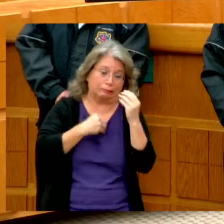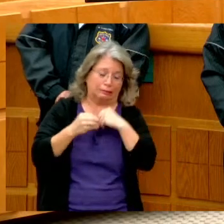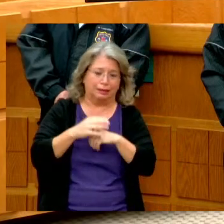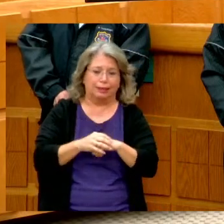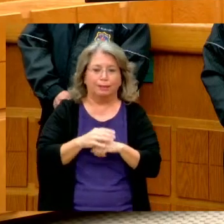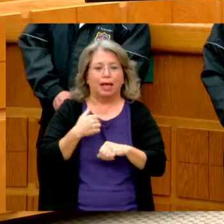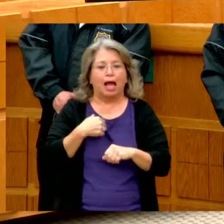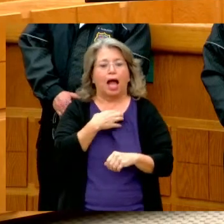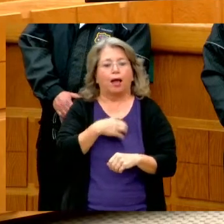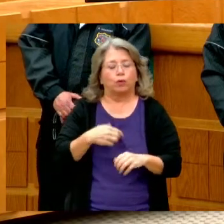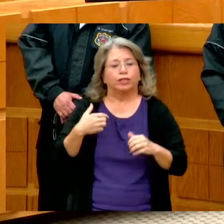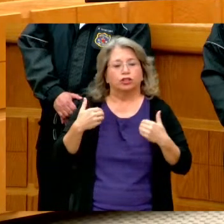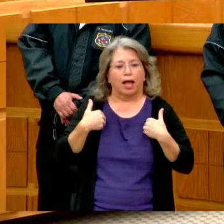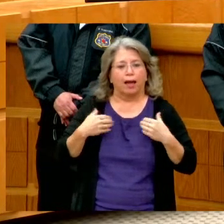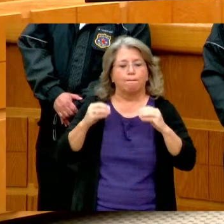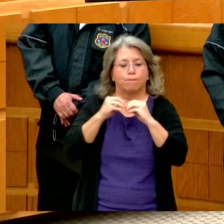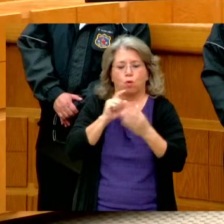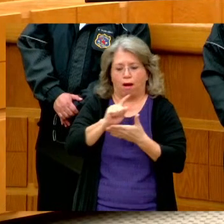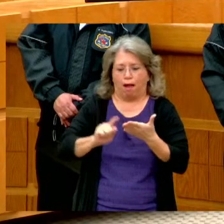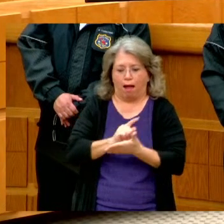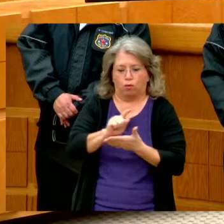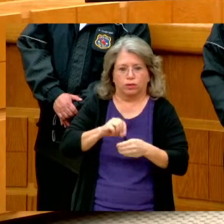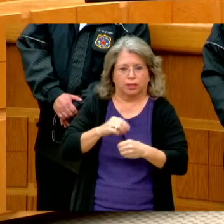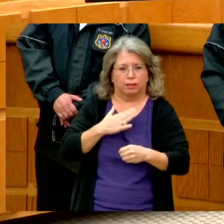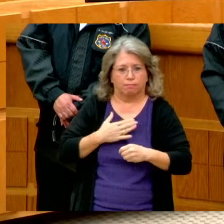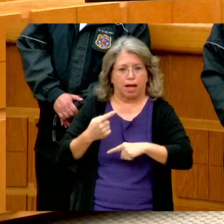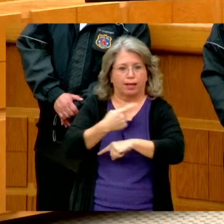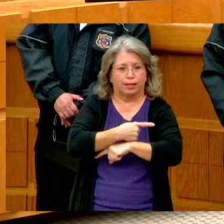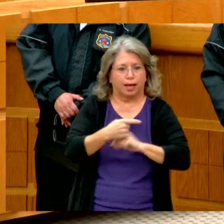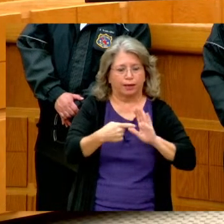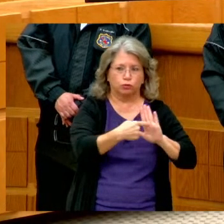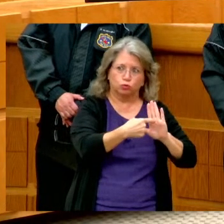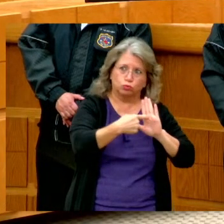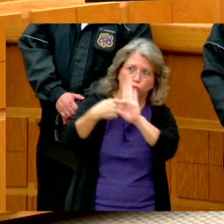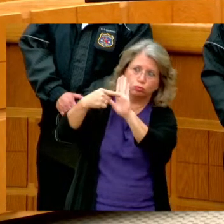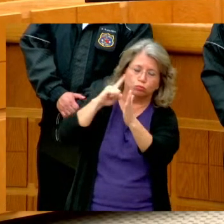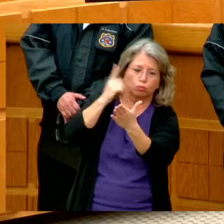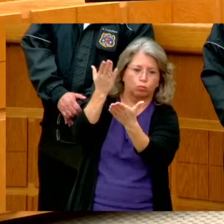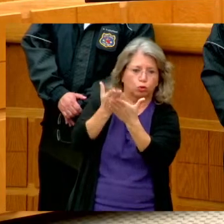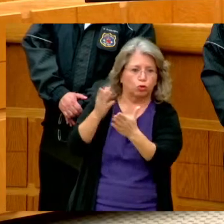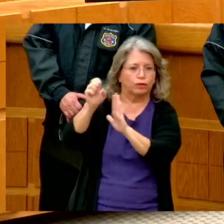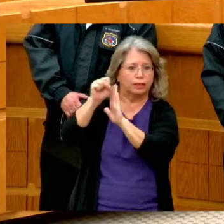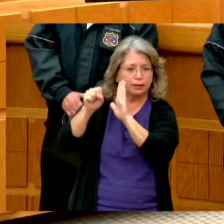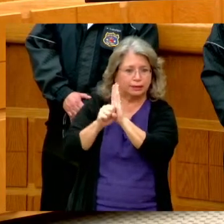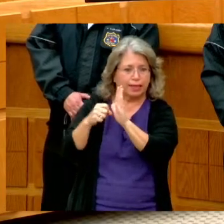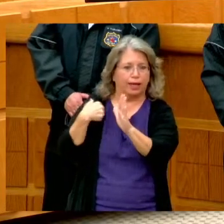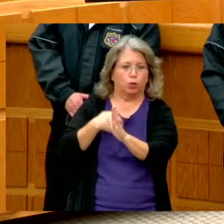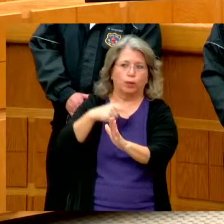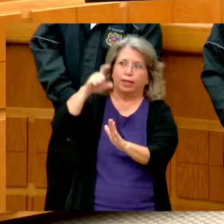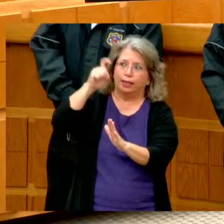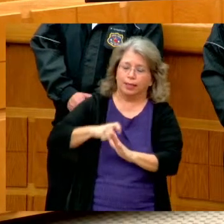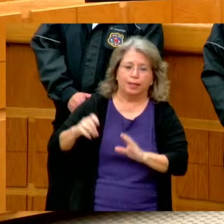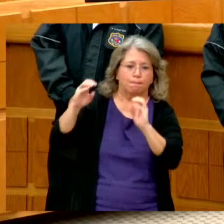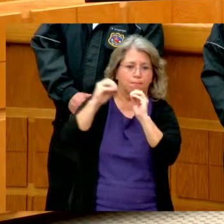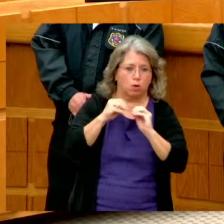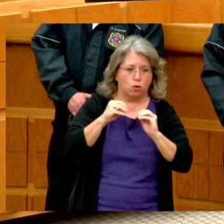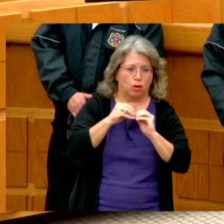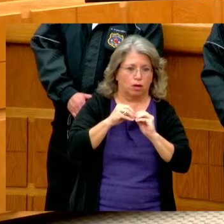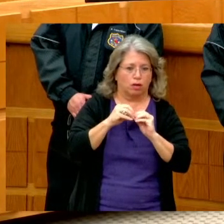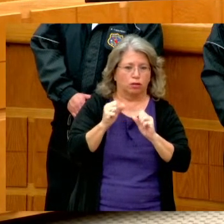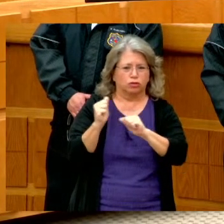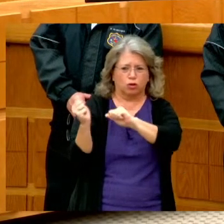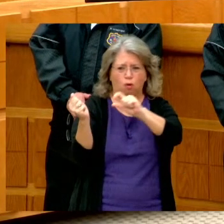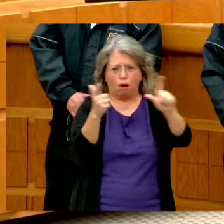could have more hours in my day to demonstrate to the state that we need more so that all of us can